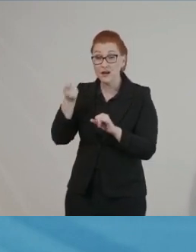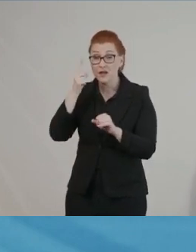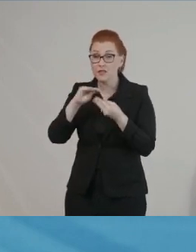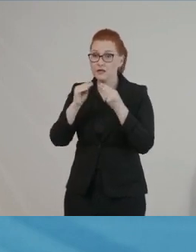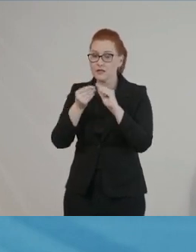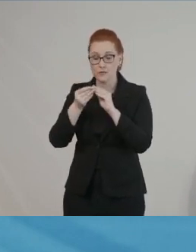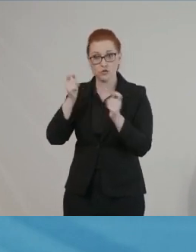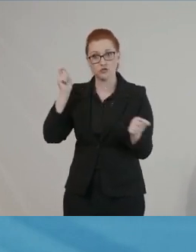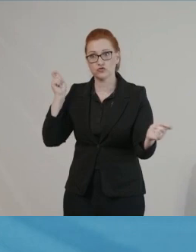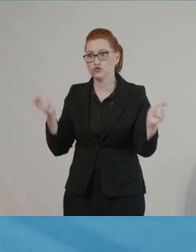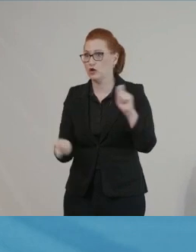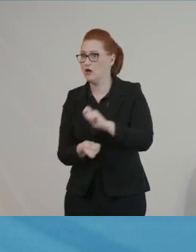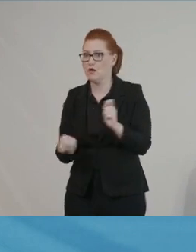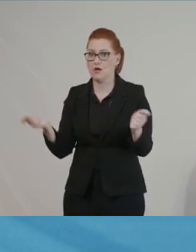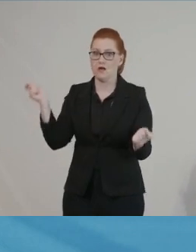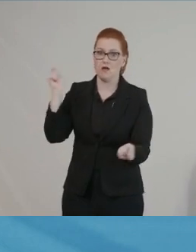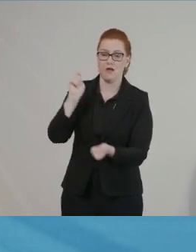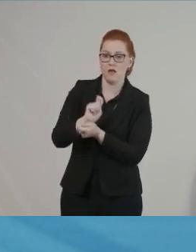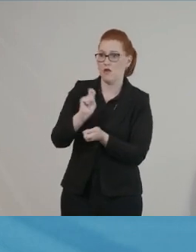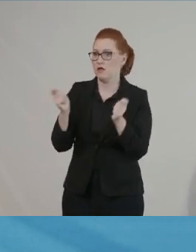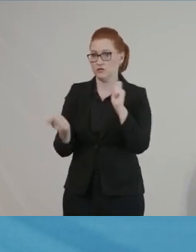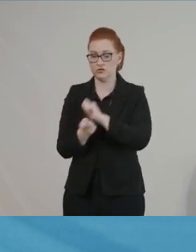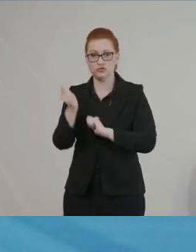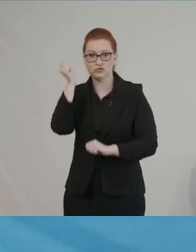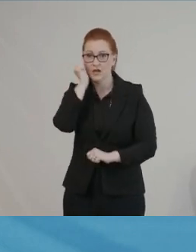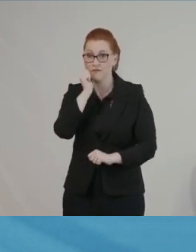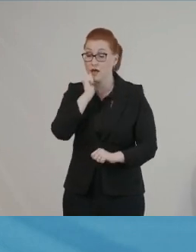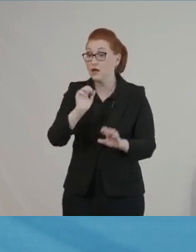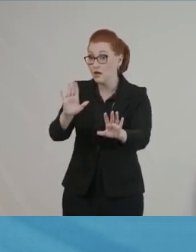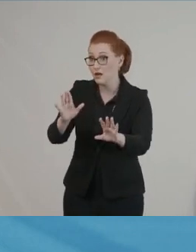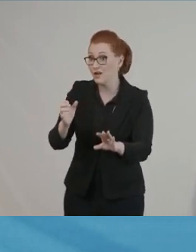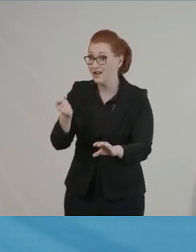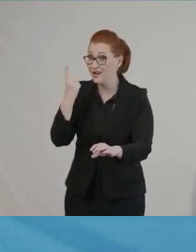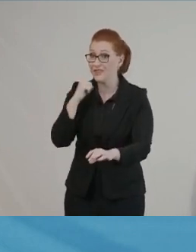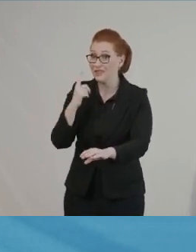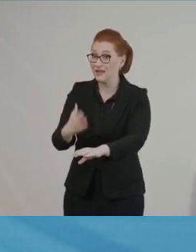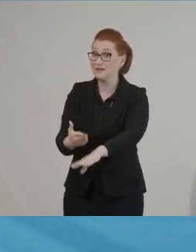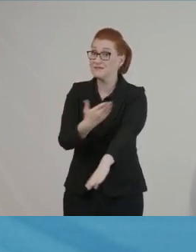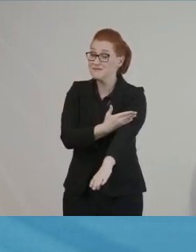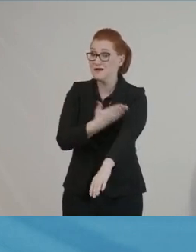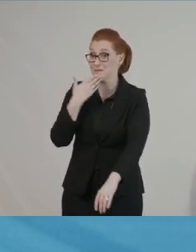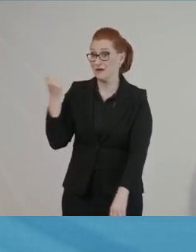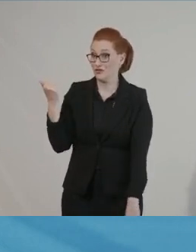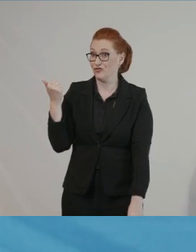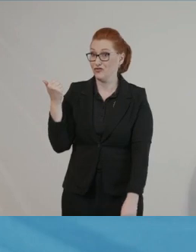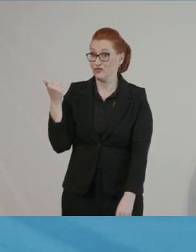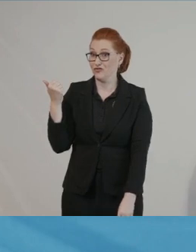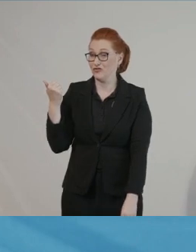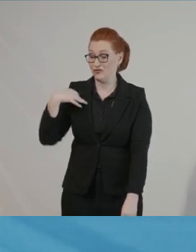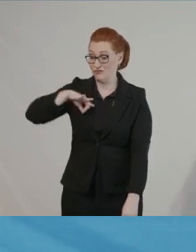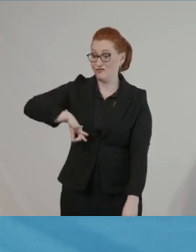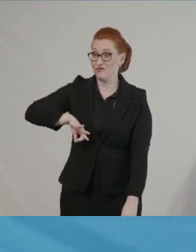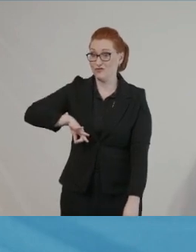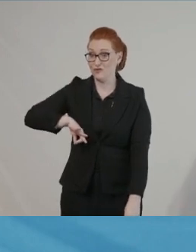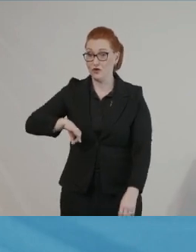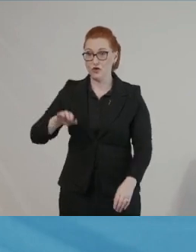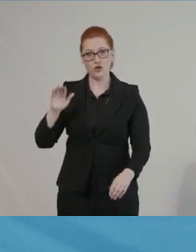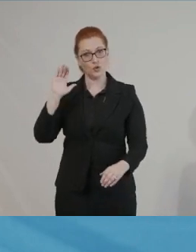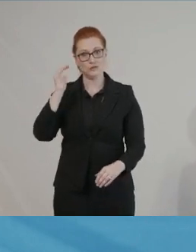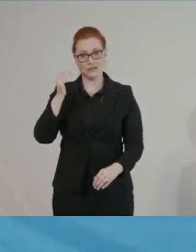say they've changed dramatically for the better in Arizona, showing us as not only prepared, but a